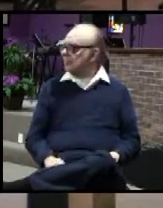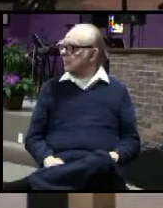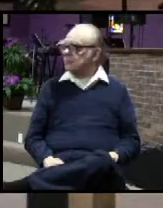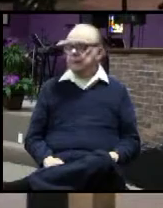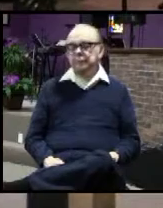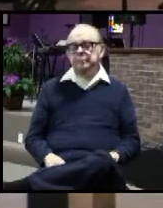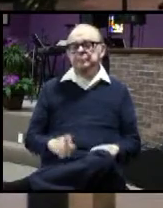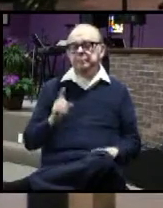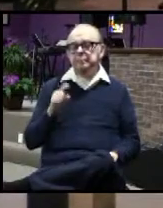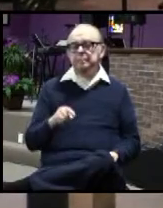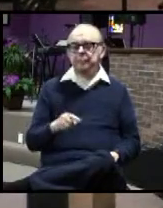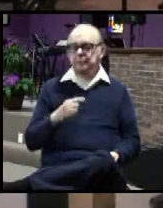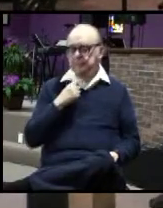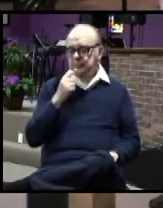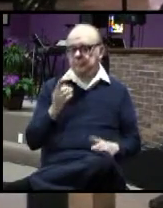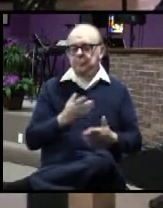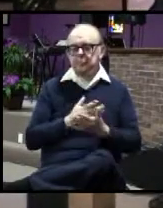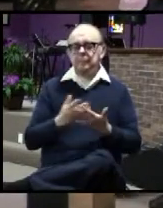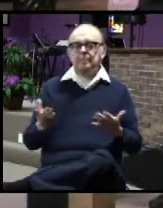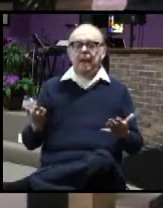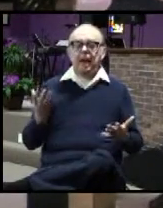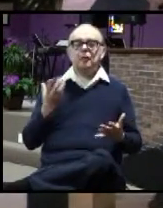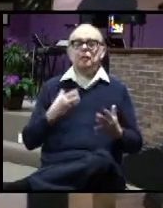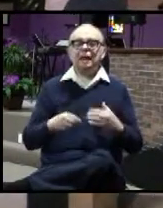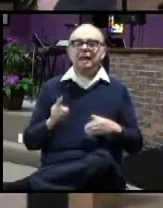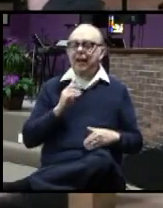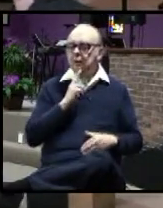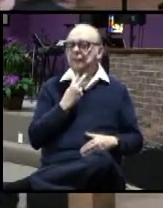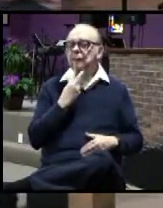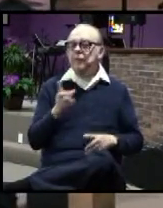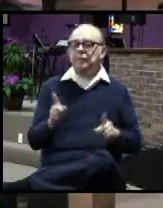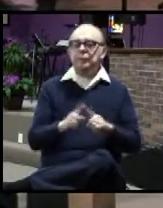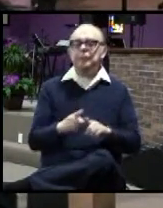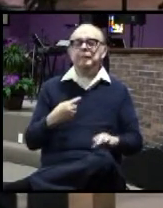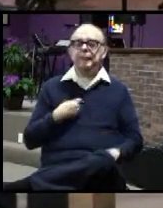I need you to say something out loud with me. Okay?